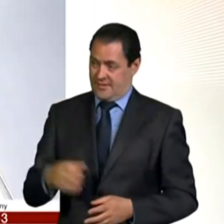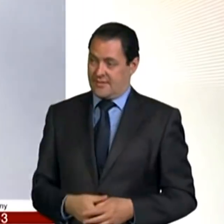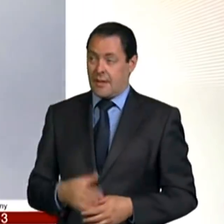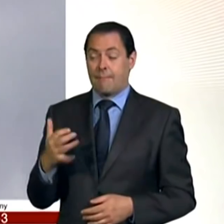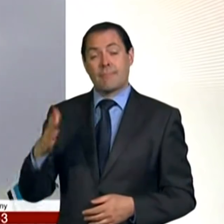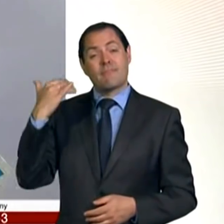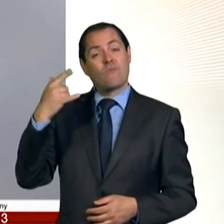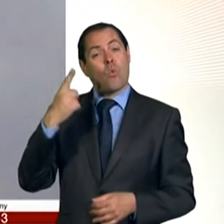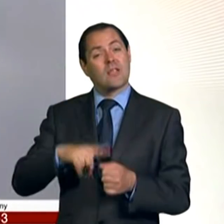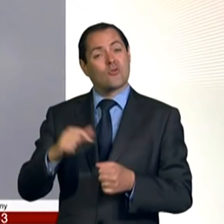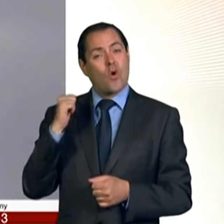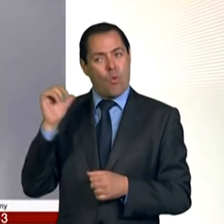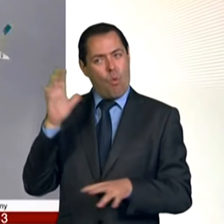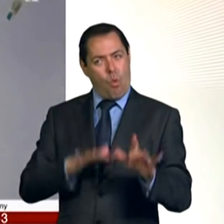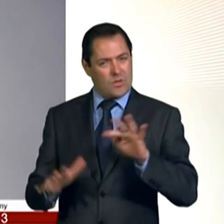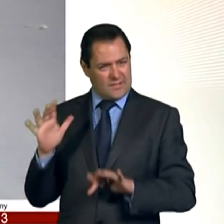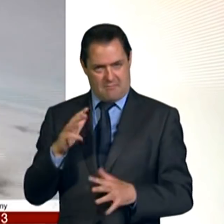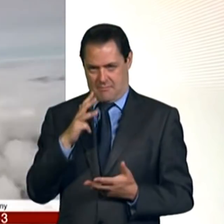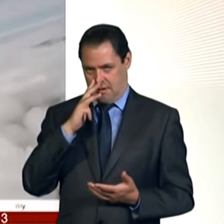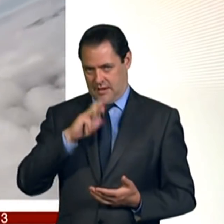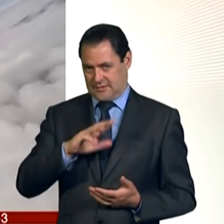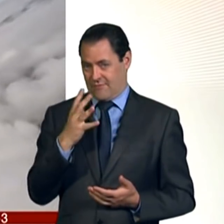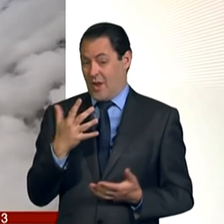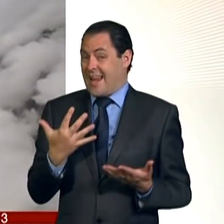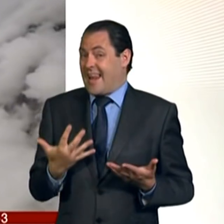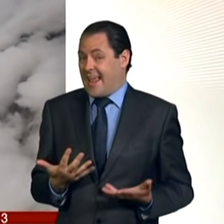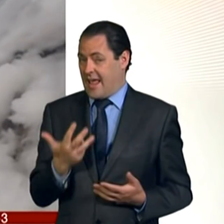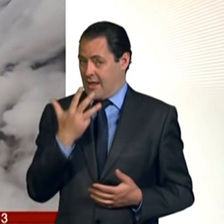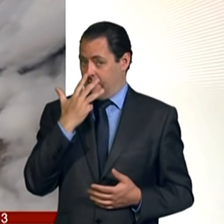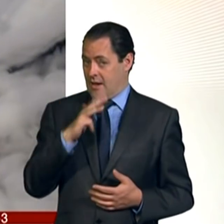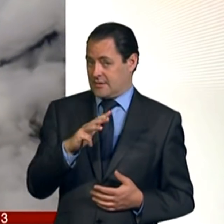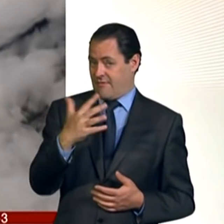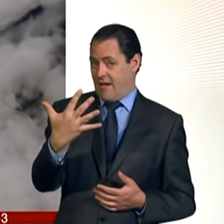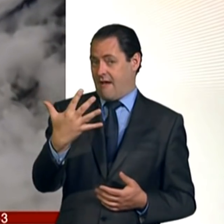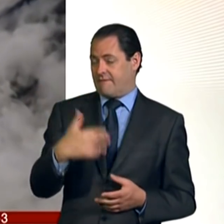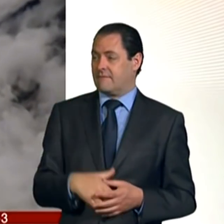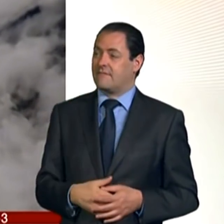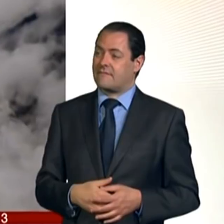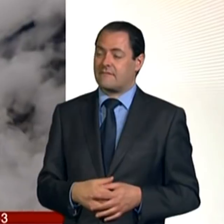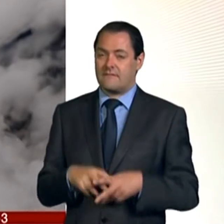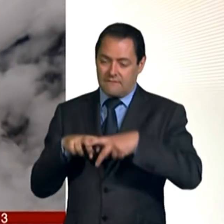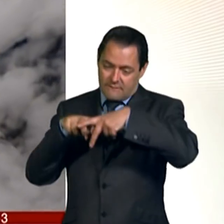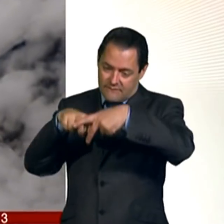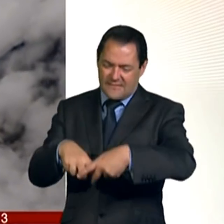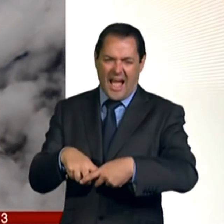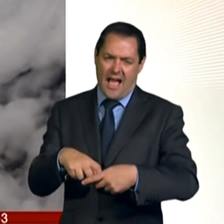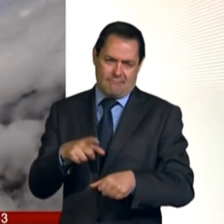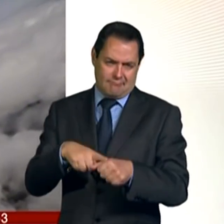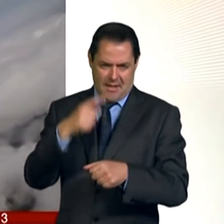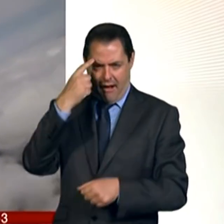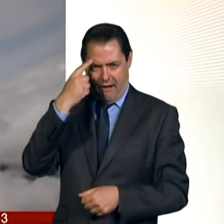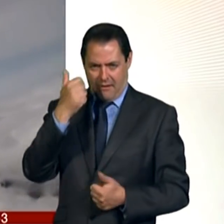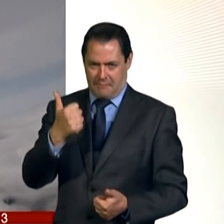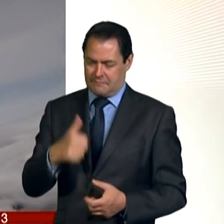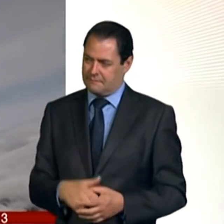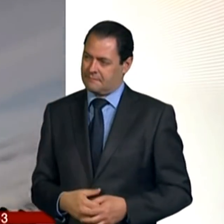one before last autumn, but was 94 then. Now he's 95, but still young at heart. It's going to